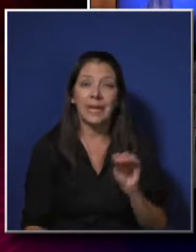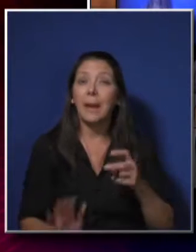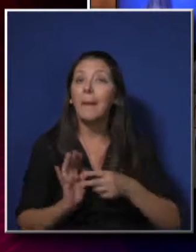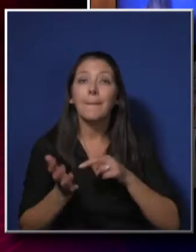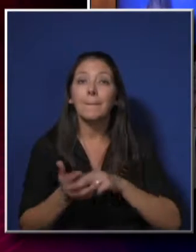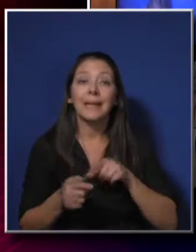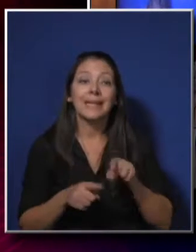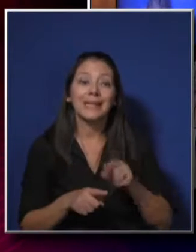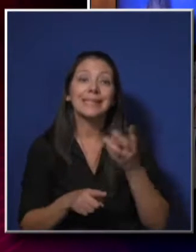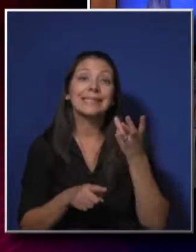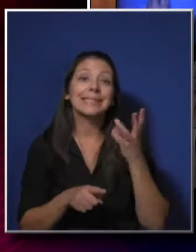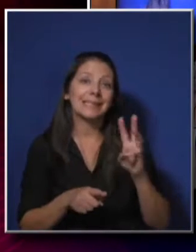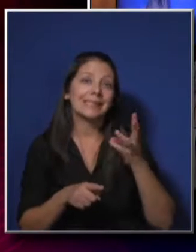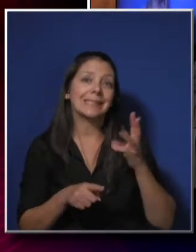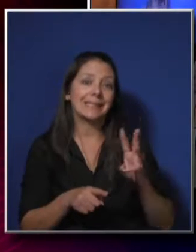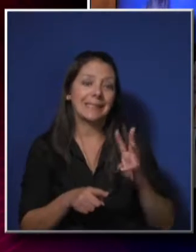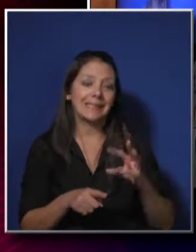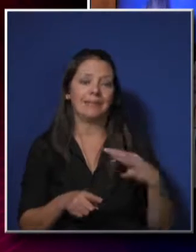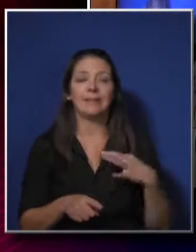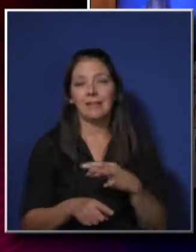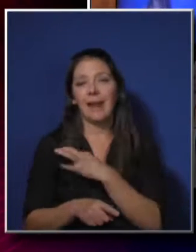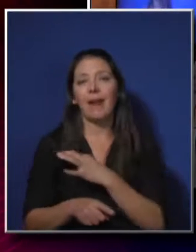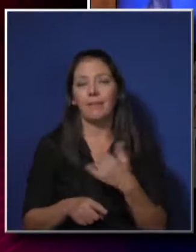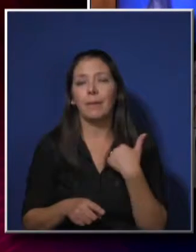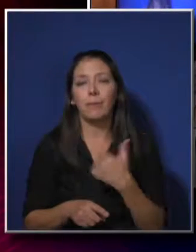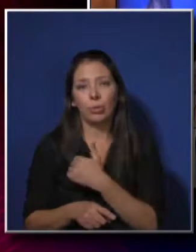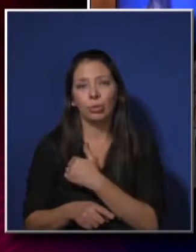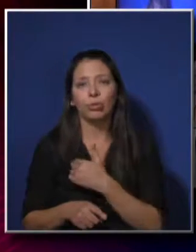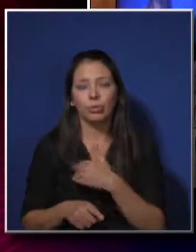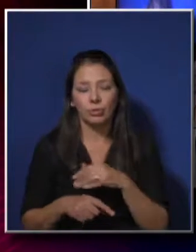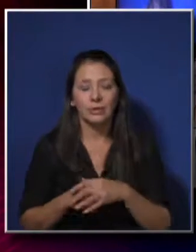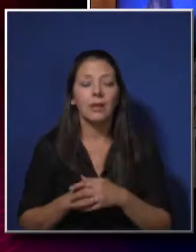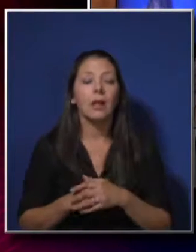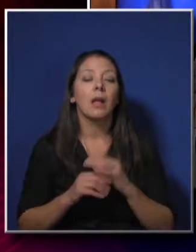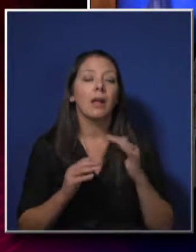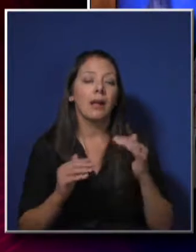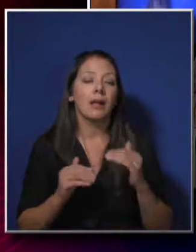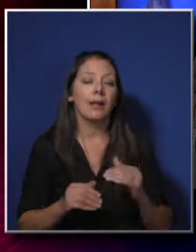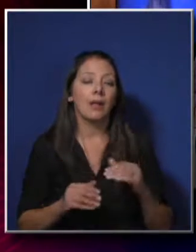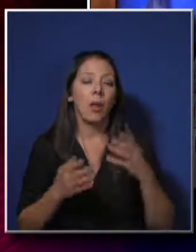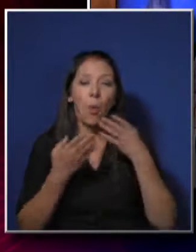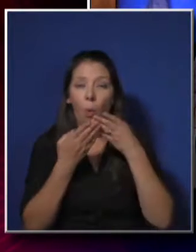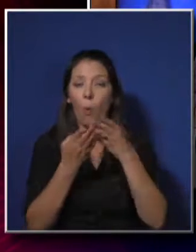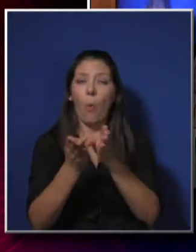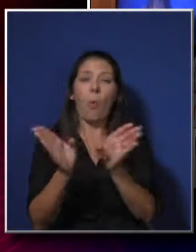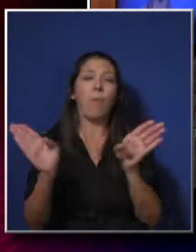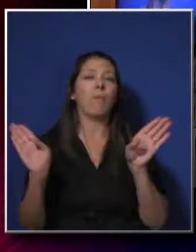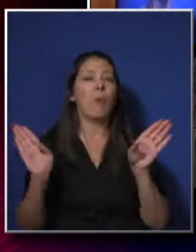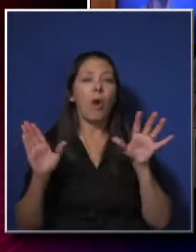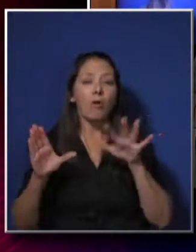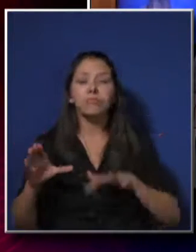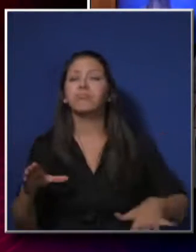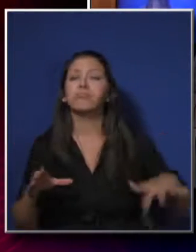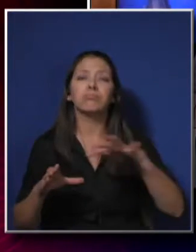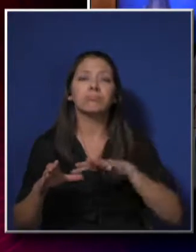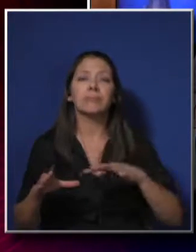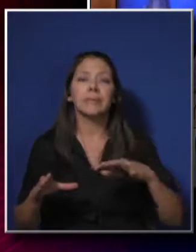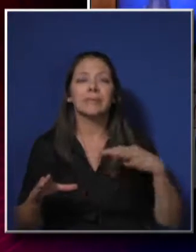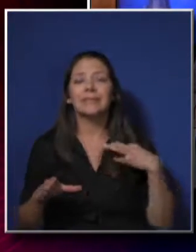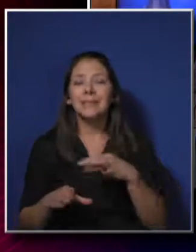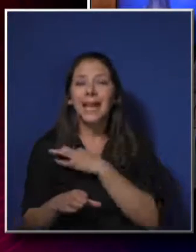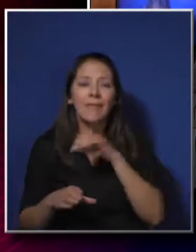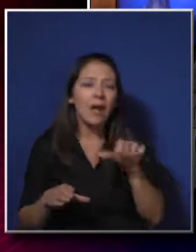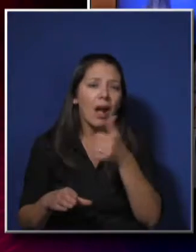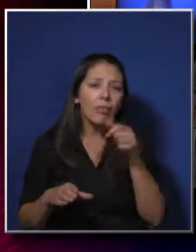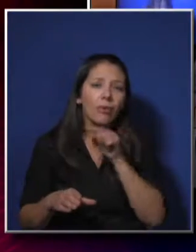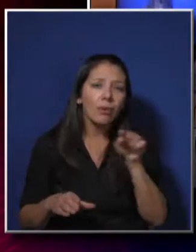about 16 staff members of the agency. And then staff overall, the ancillary other groups,